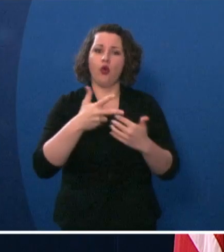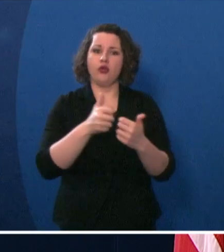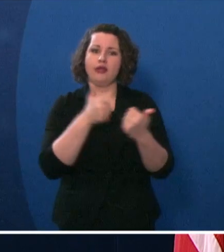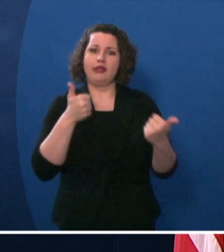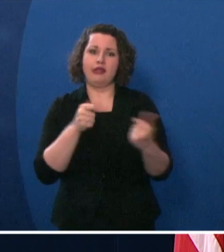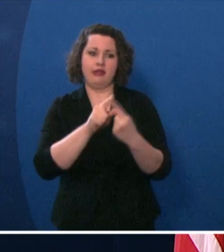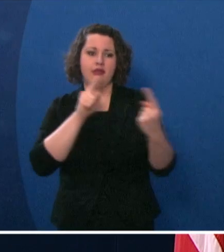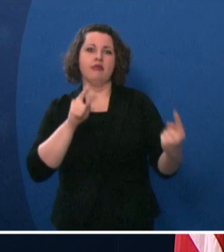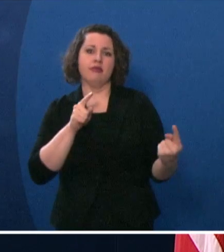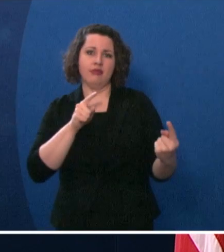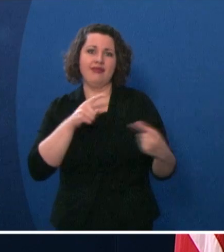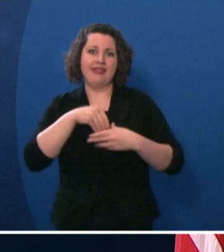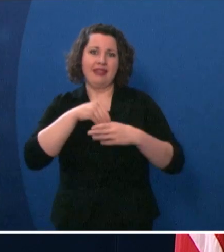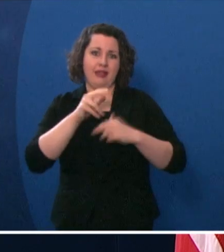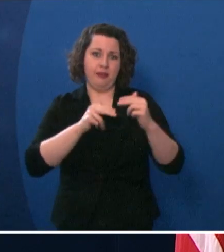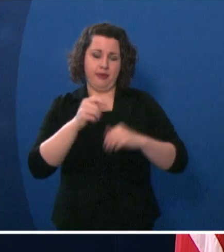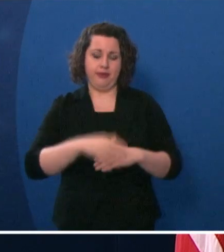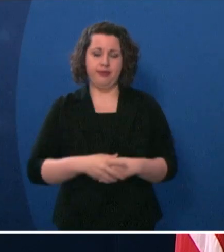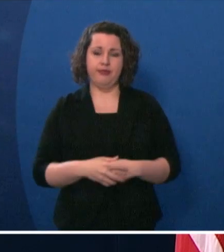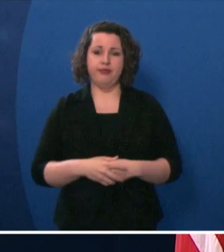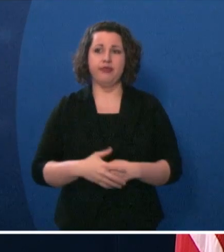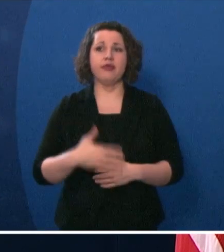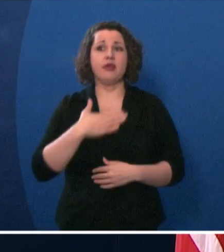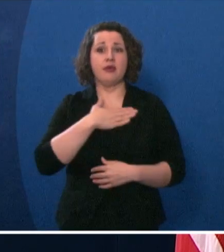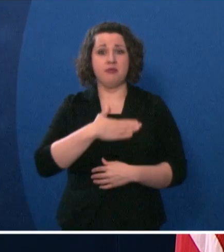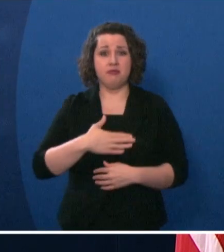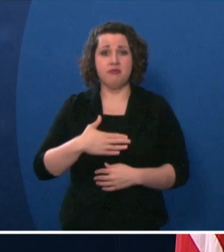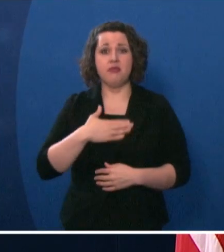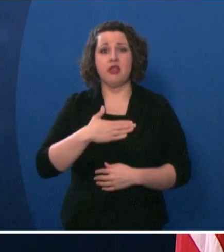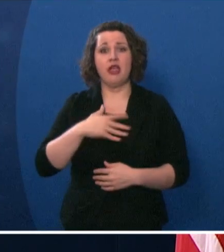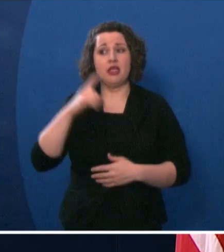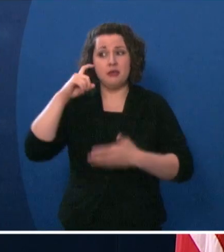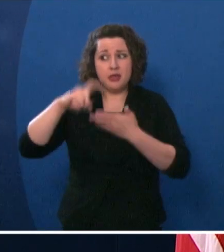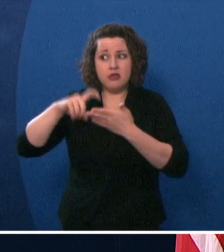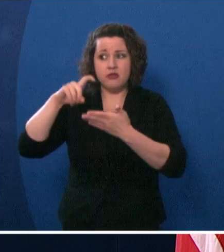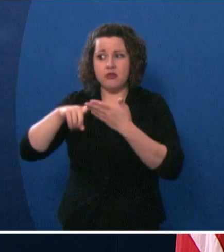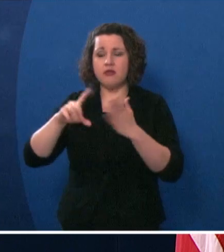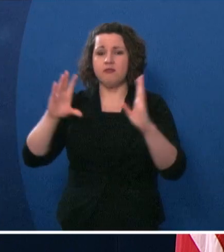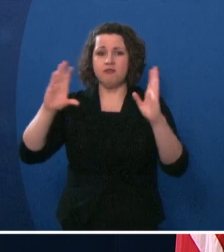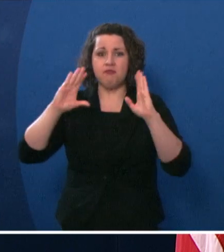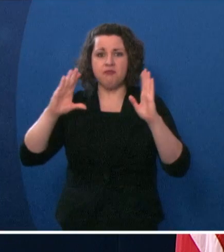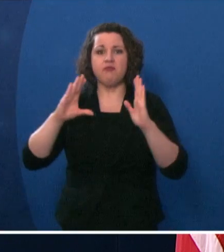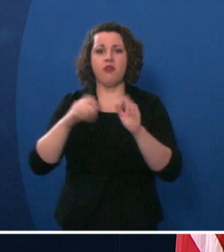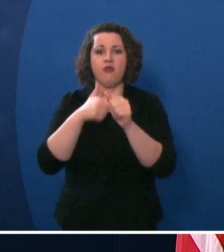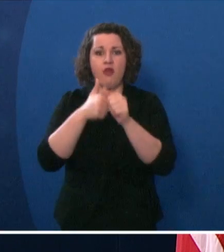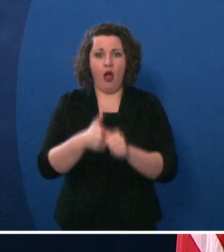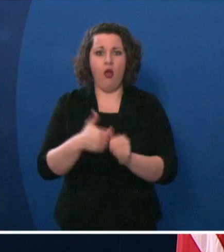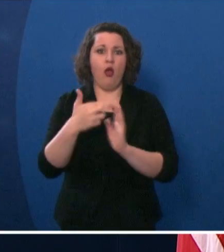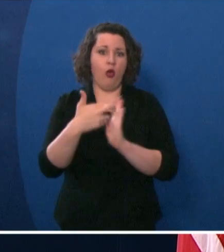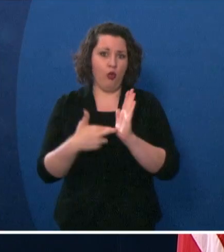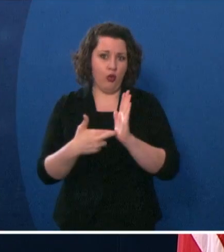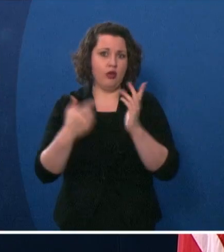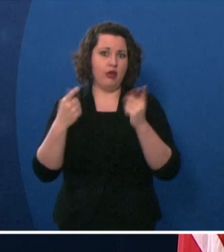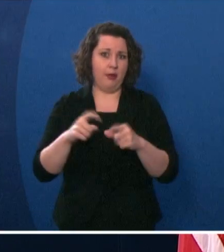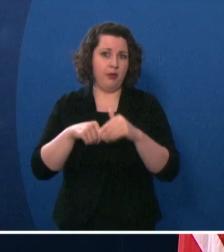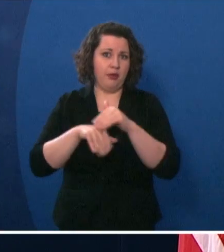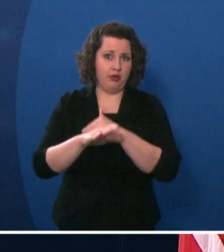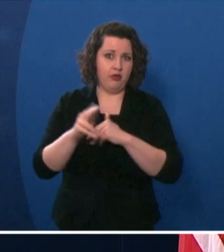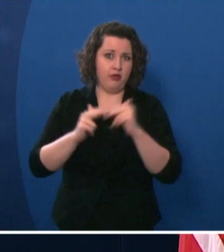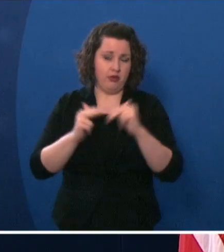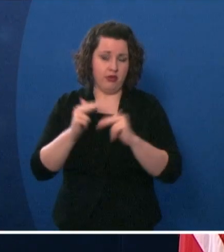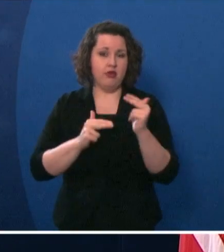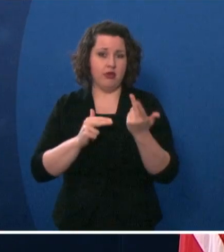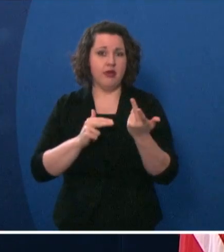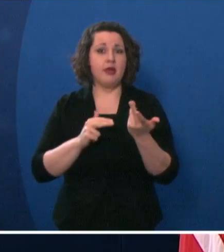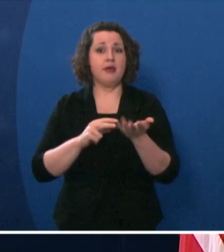establishments and venues. Please pay attention to and follow the restrictions that are in place when you visit these establishments to